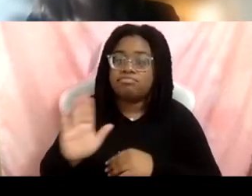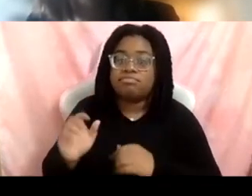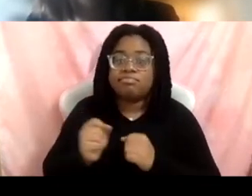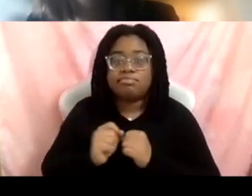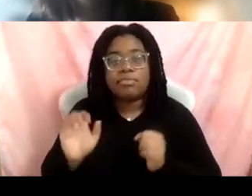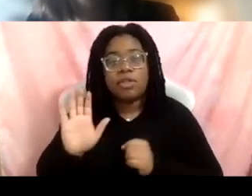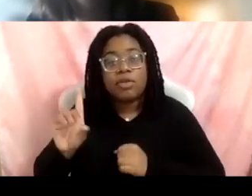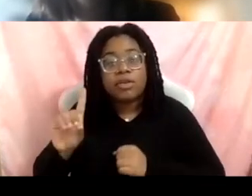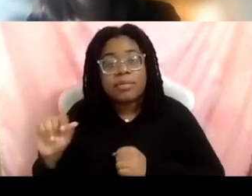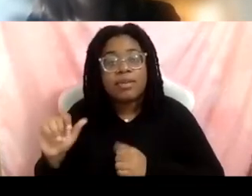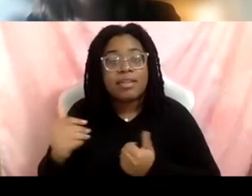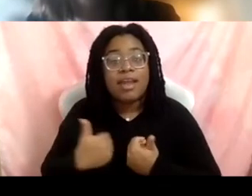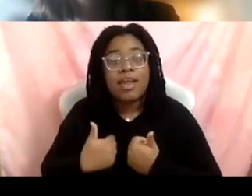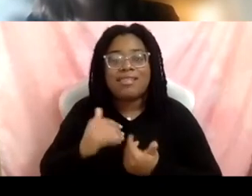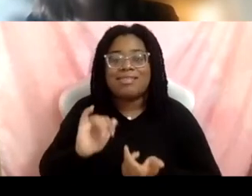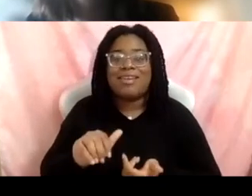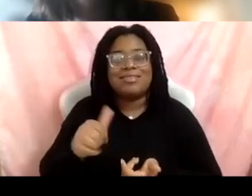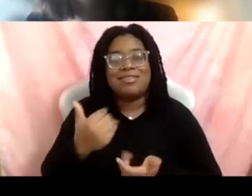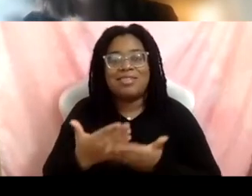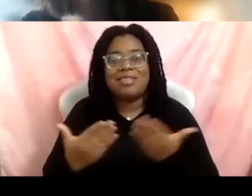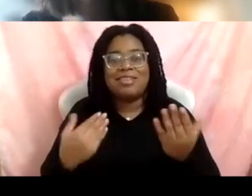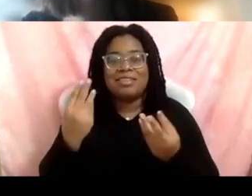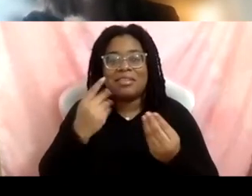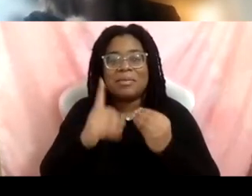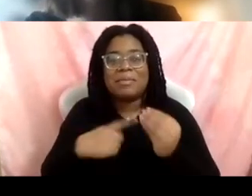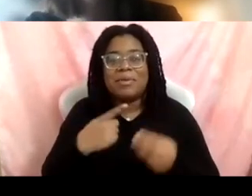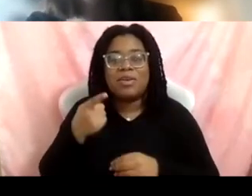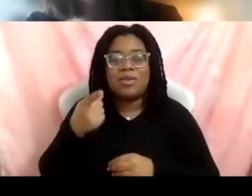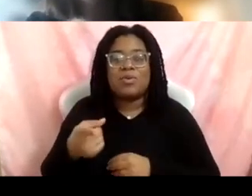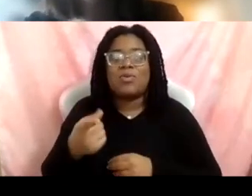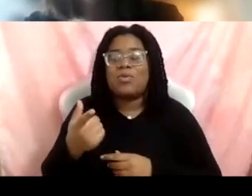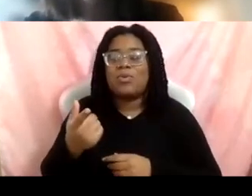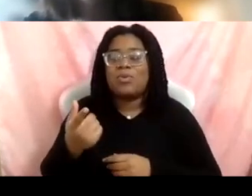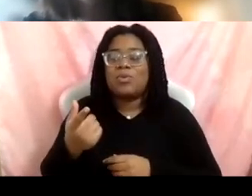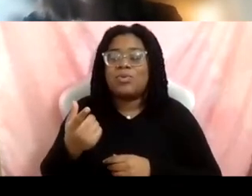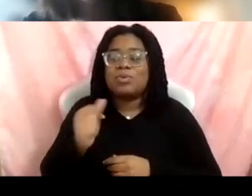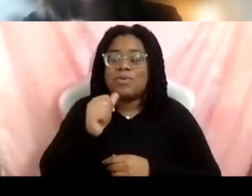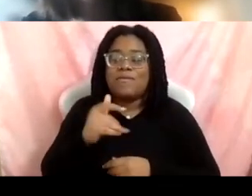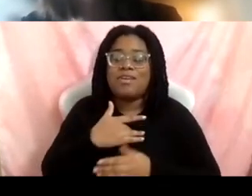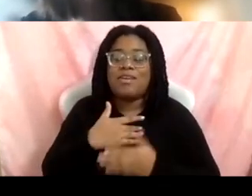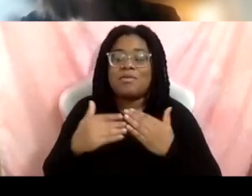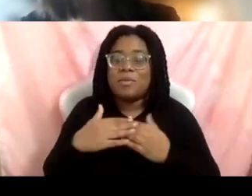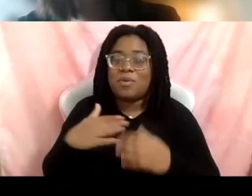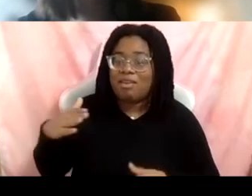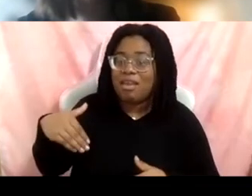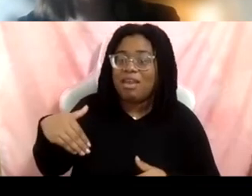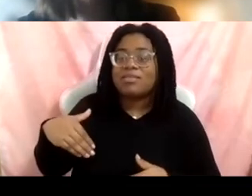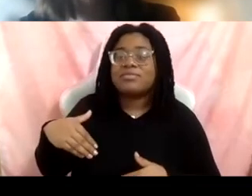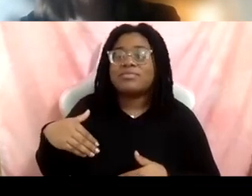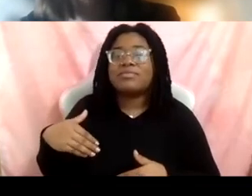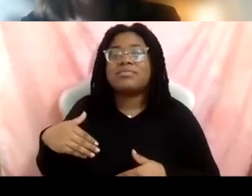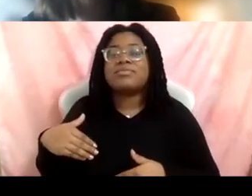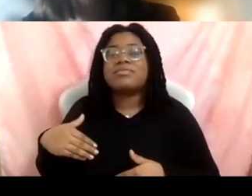disabilities that they had. So I think that's another thing to think about, is that even if you don't feel comfortable yet, there's sort of, you know, we've kind